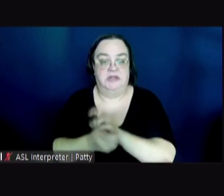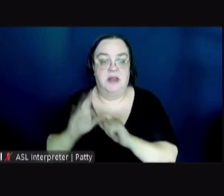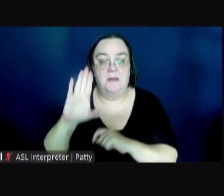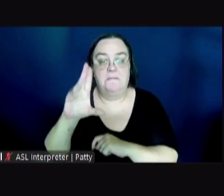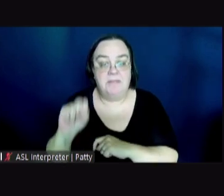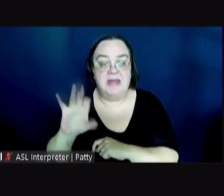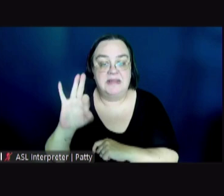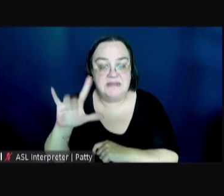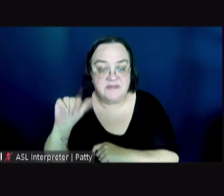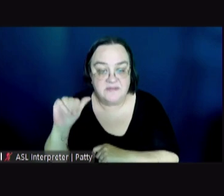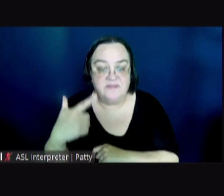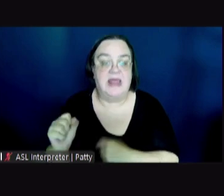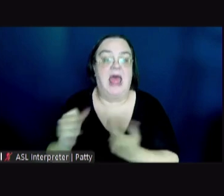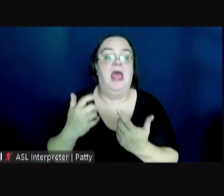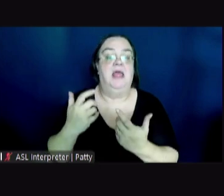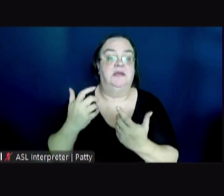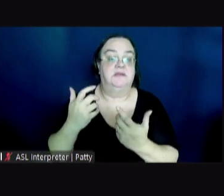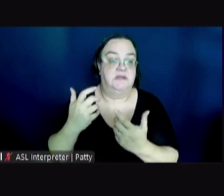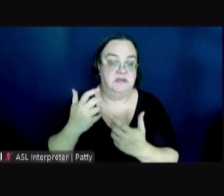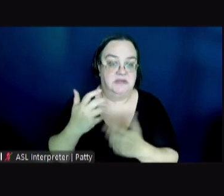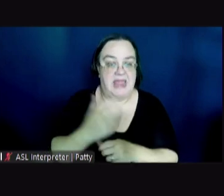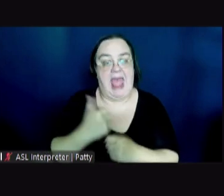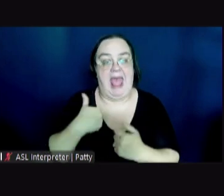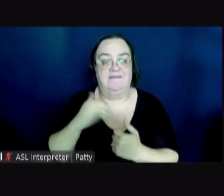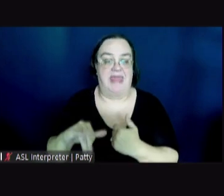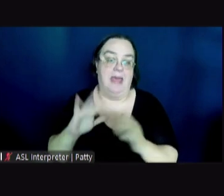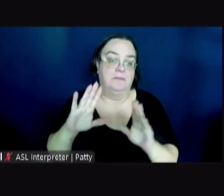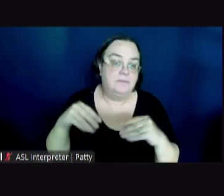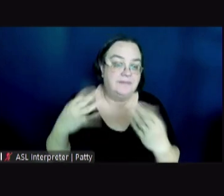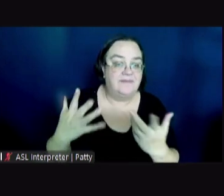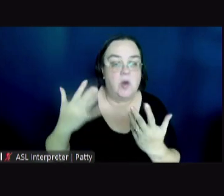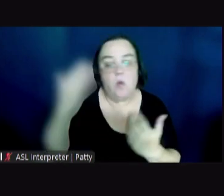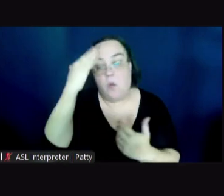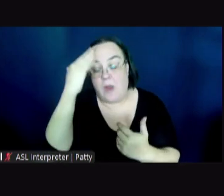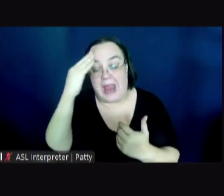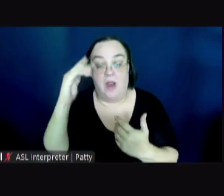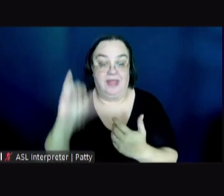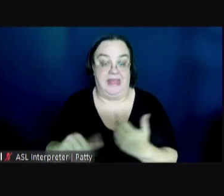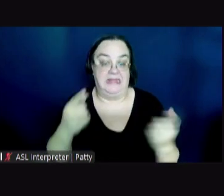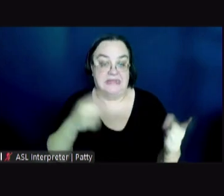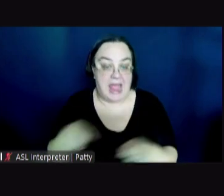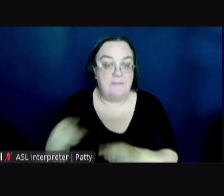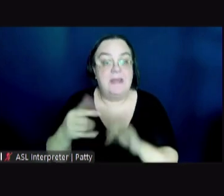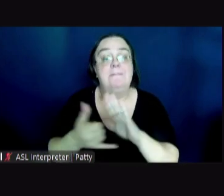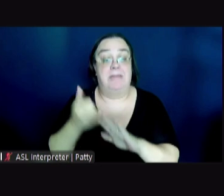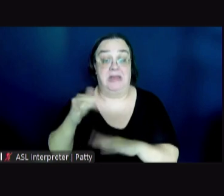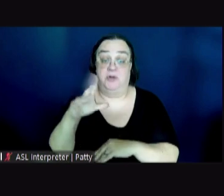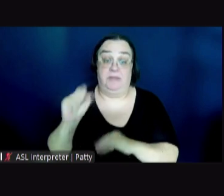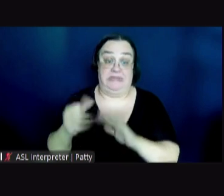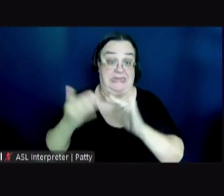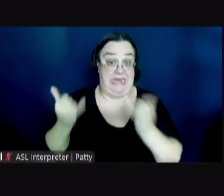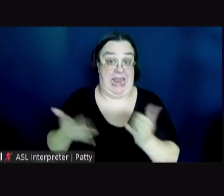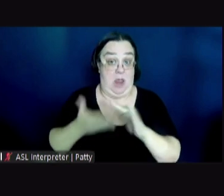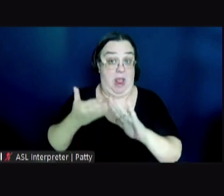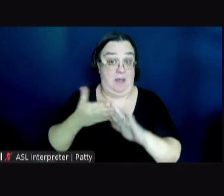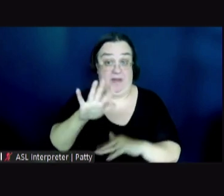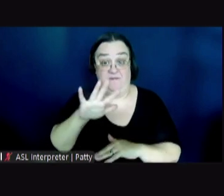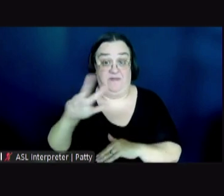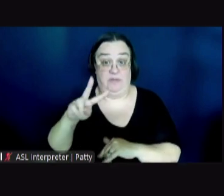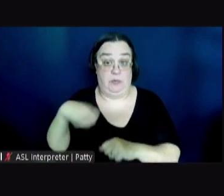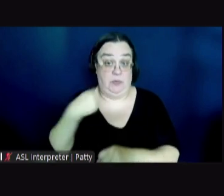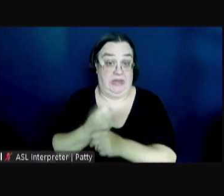region aware that this is happening. Metro Bus has been in operations for 52 years now, actually longer than Metro